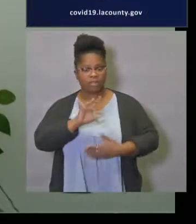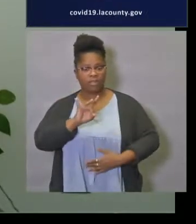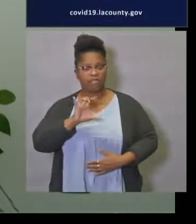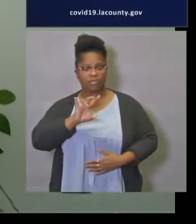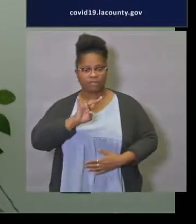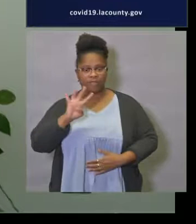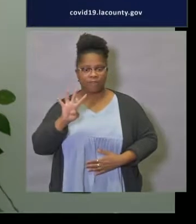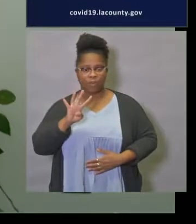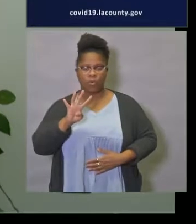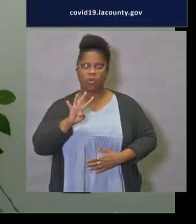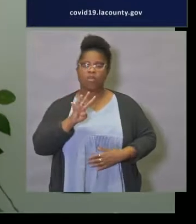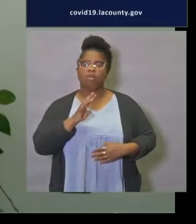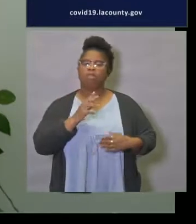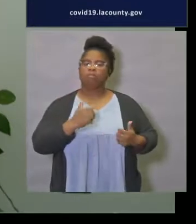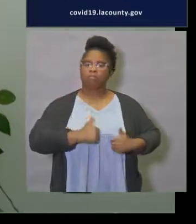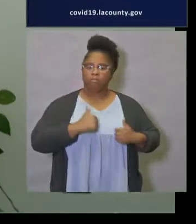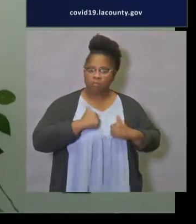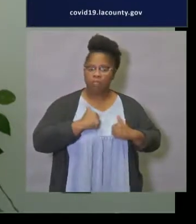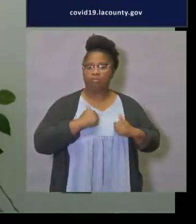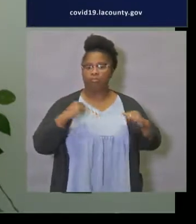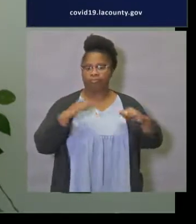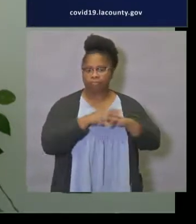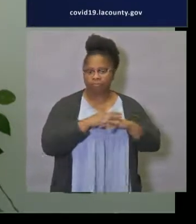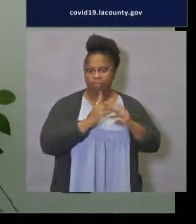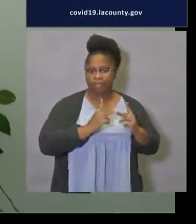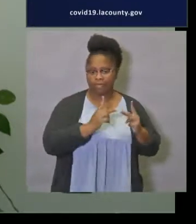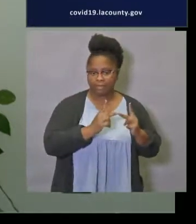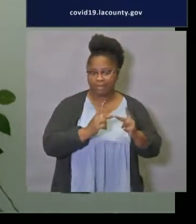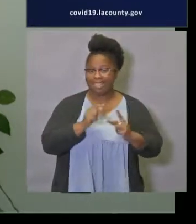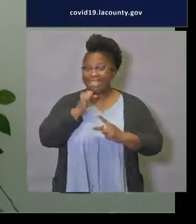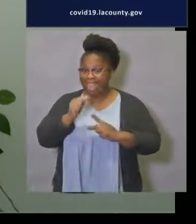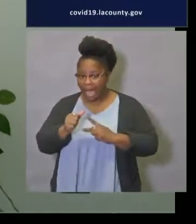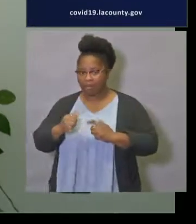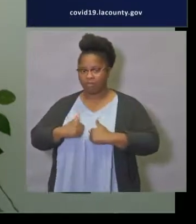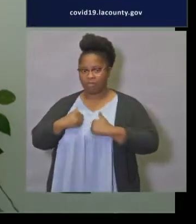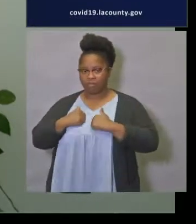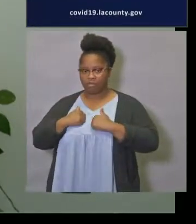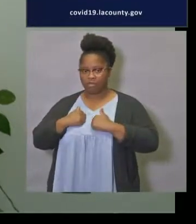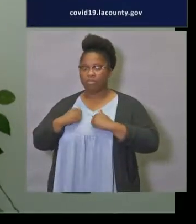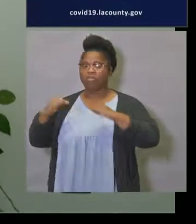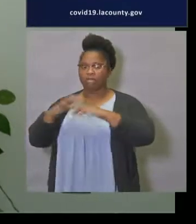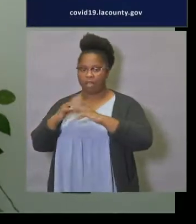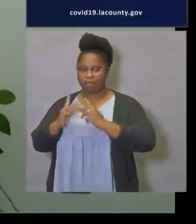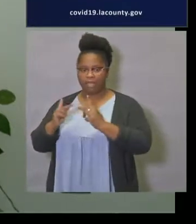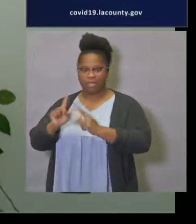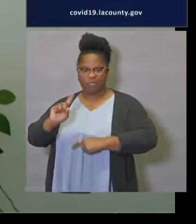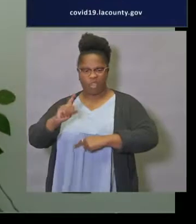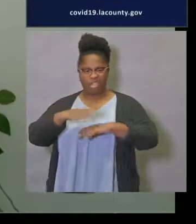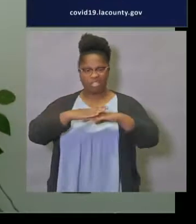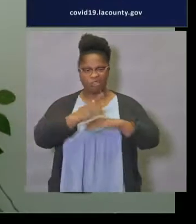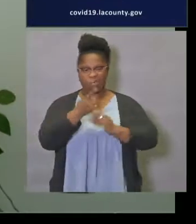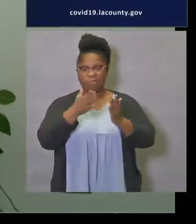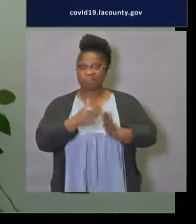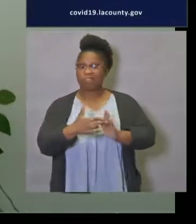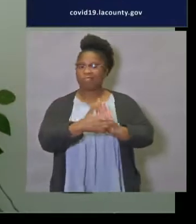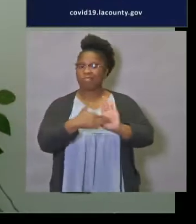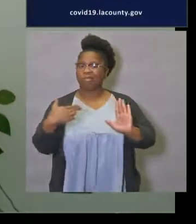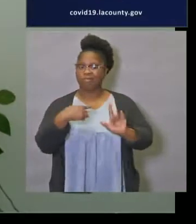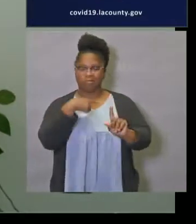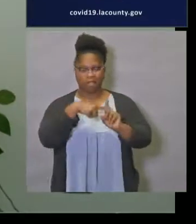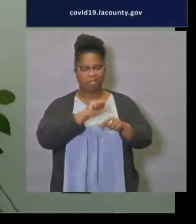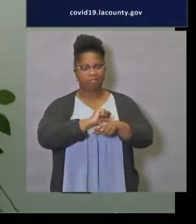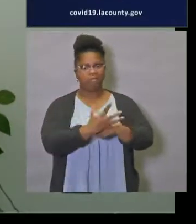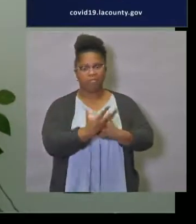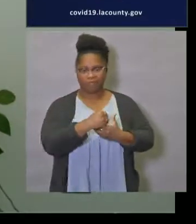4,874 residential congregate settings and non-residential settings with at least one confirmed case of COVID-19.